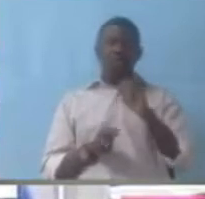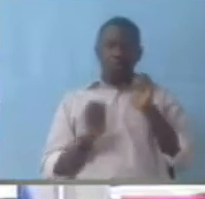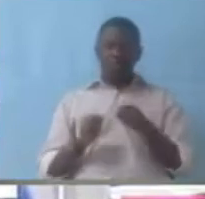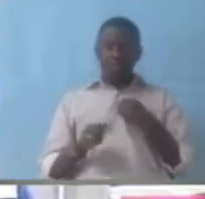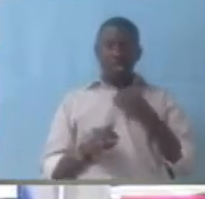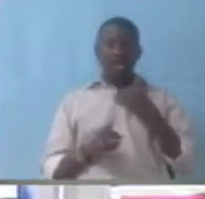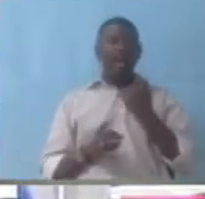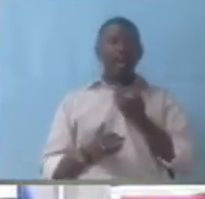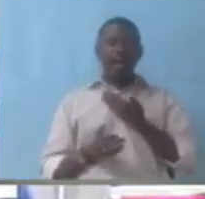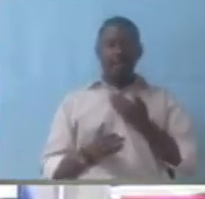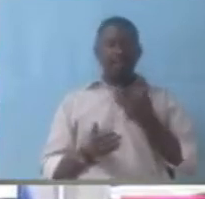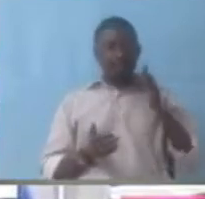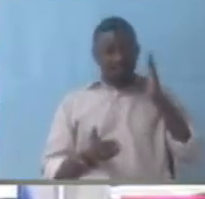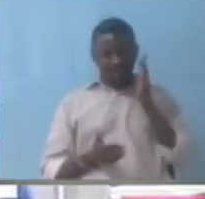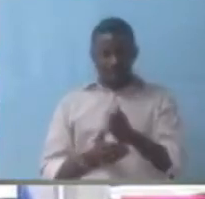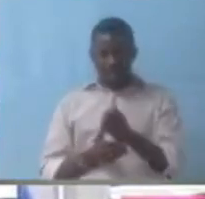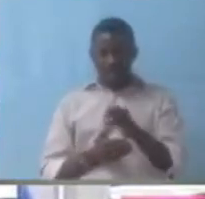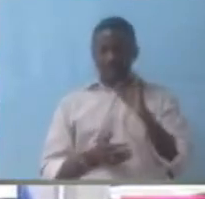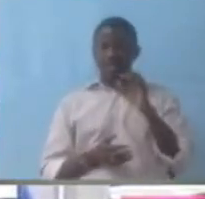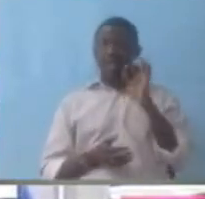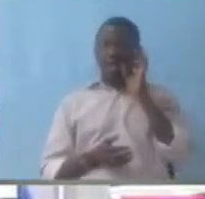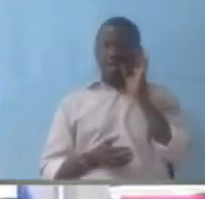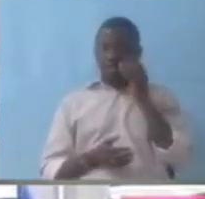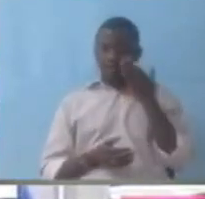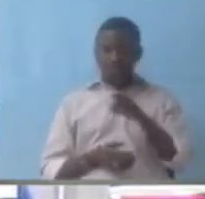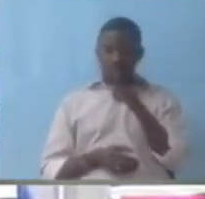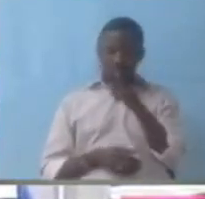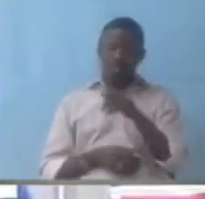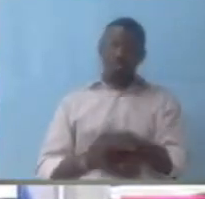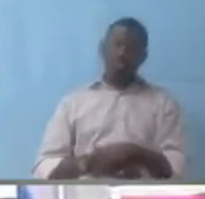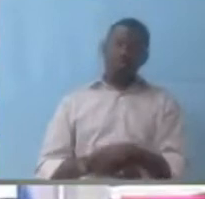answer from you.